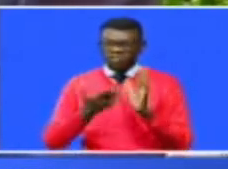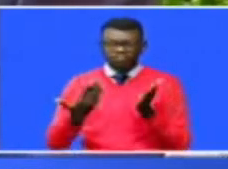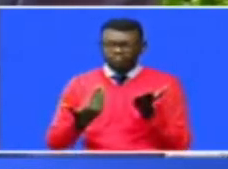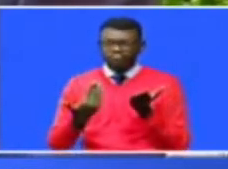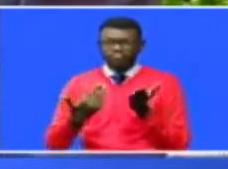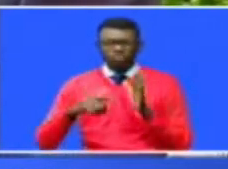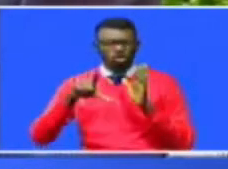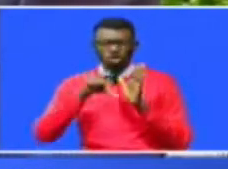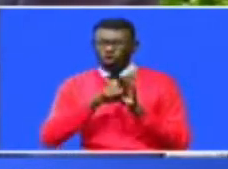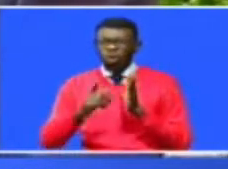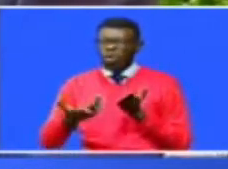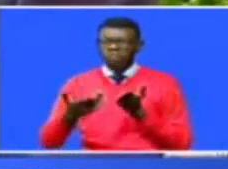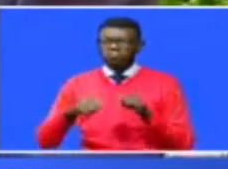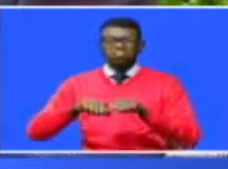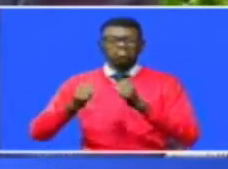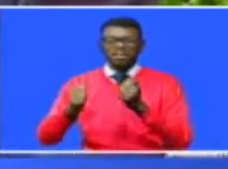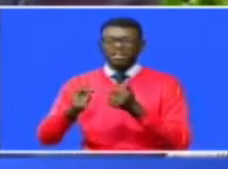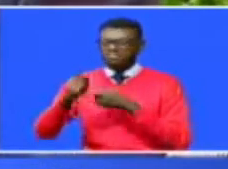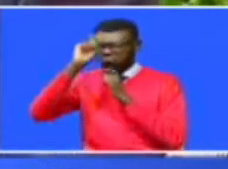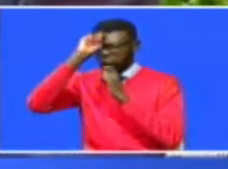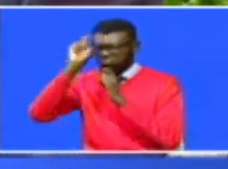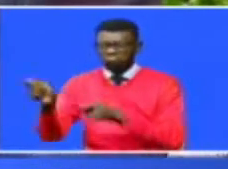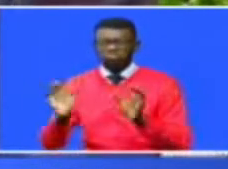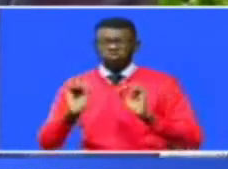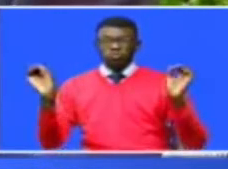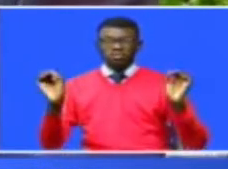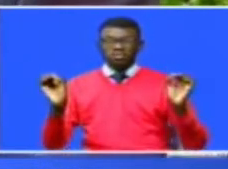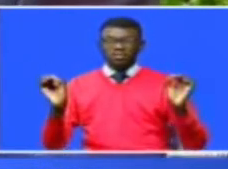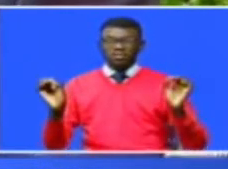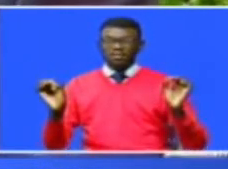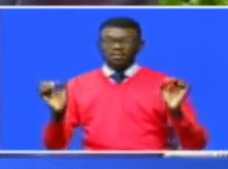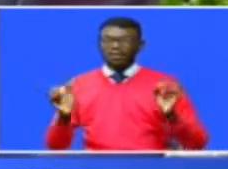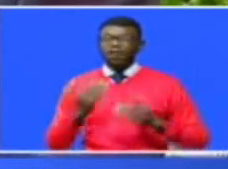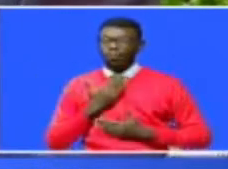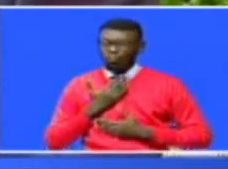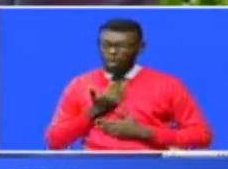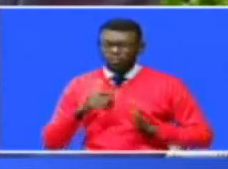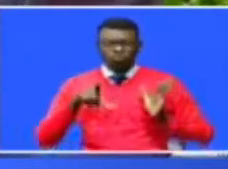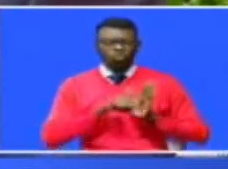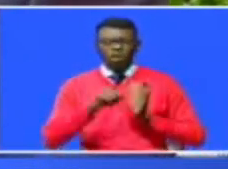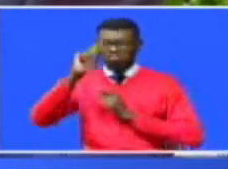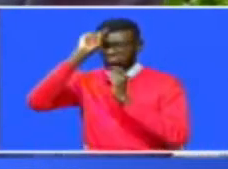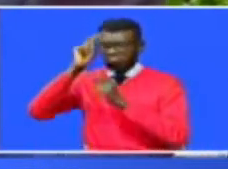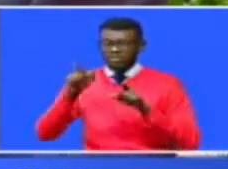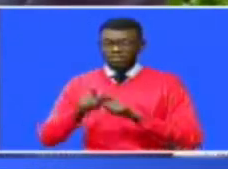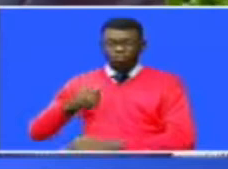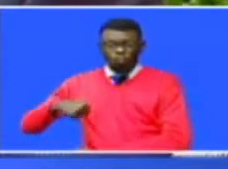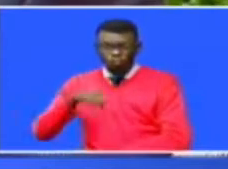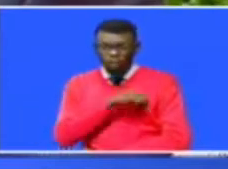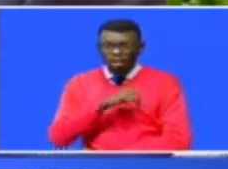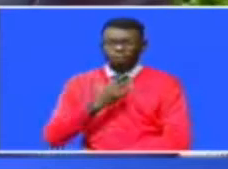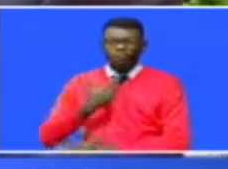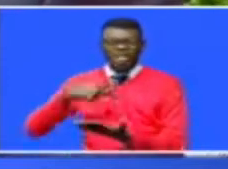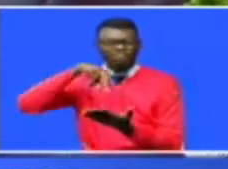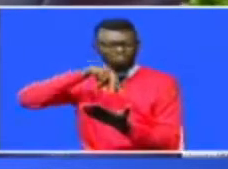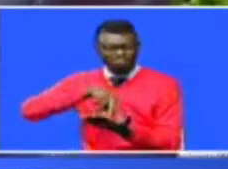sheria, na nafikiri sheria zitachukuliwa. Sisi pia kama wagombeaji tutaweza